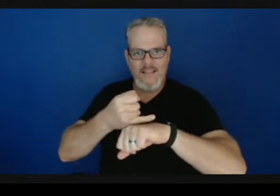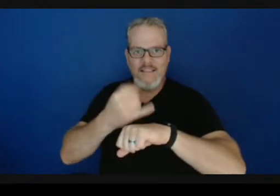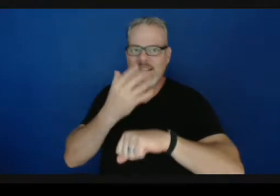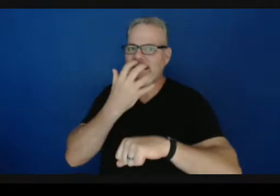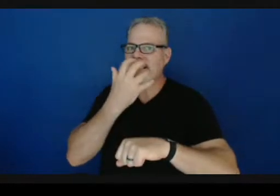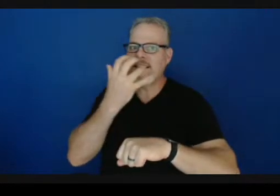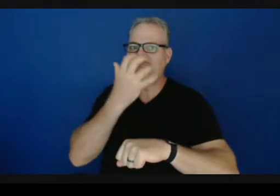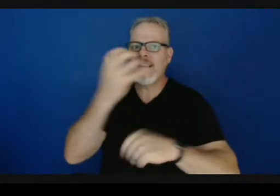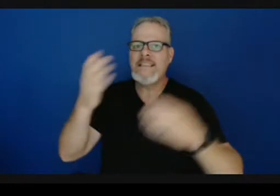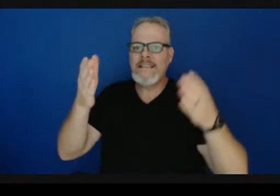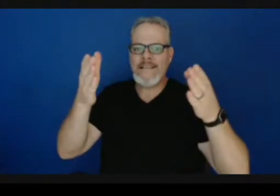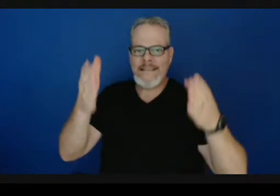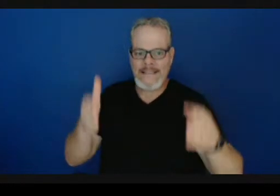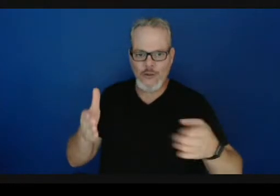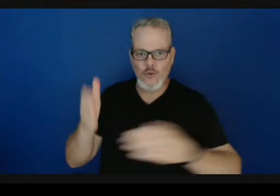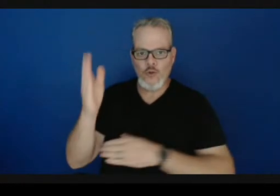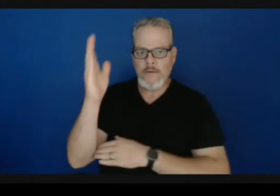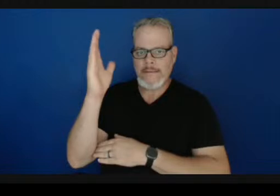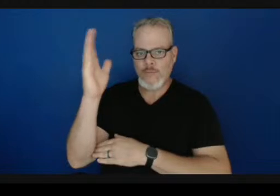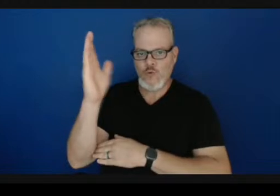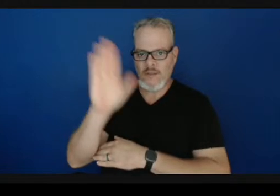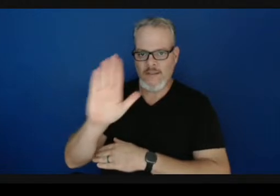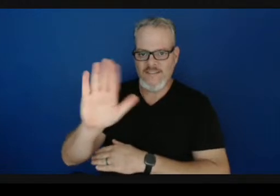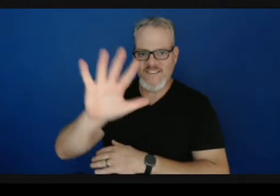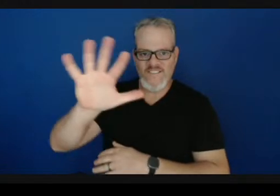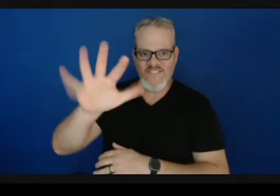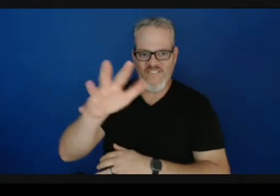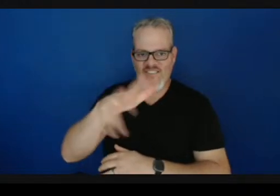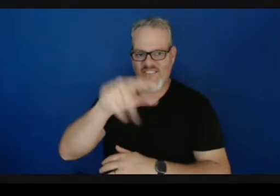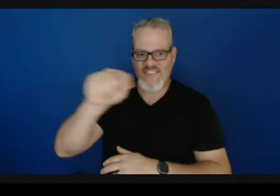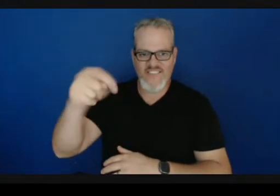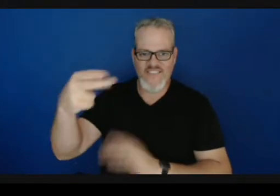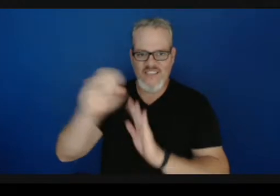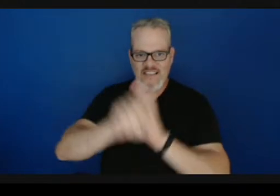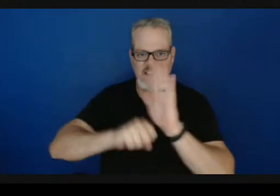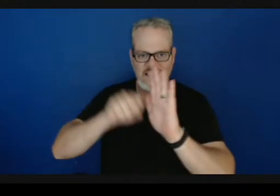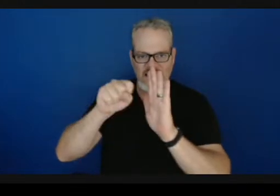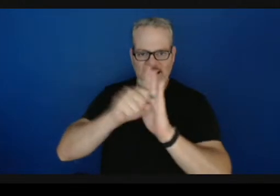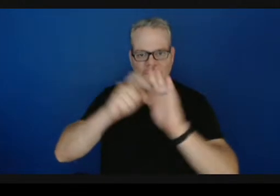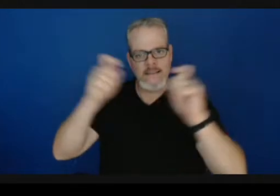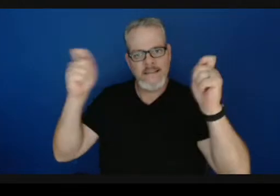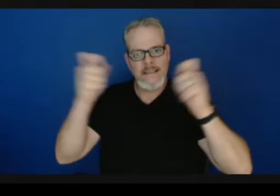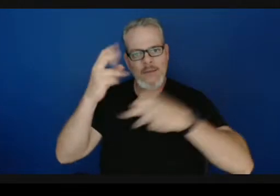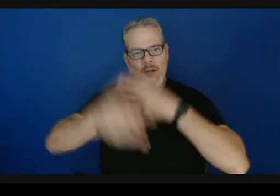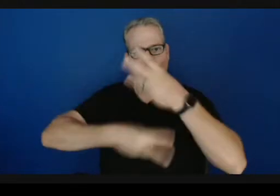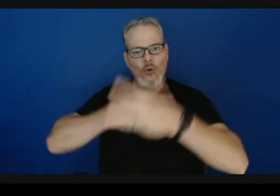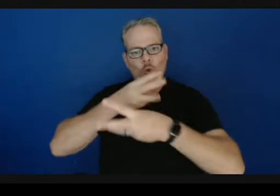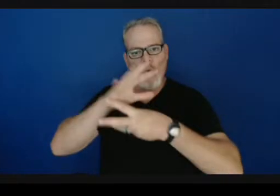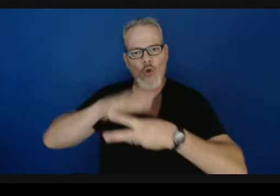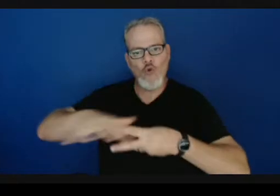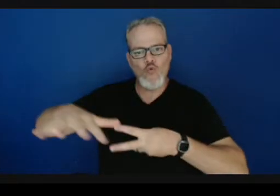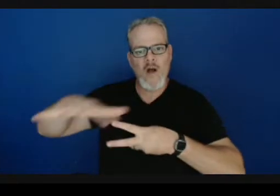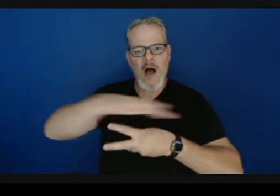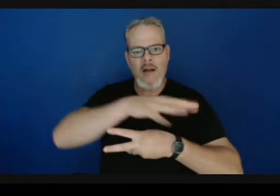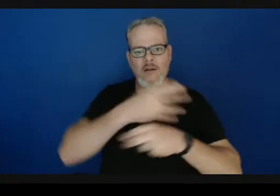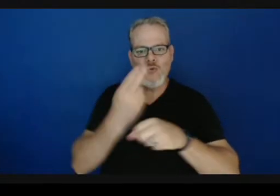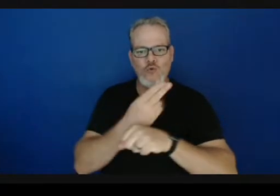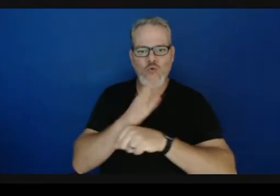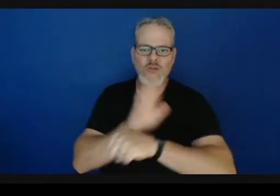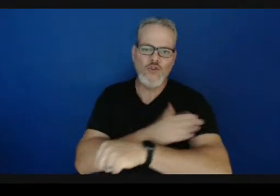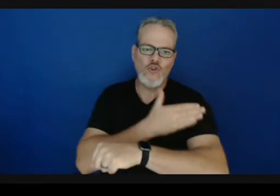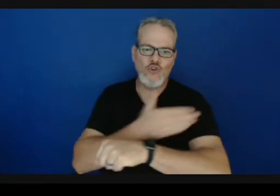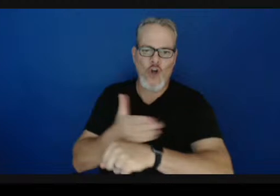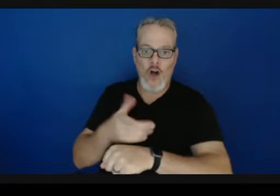Sky concert in its 5th season of celebrating the world around us through song. The Big Island Singers is a